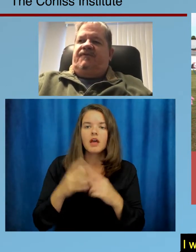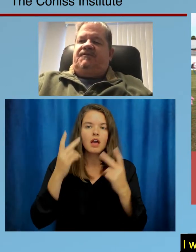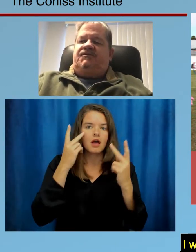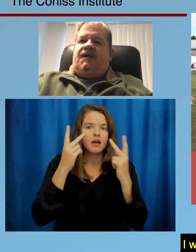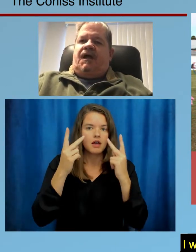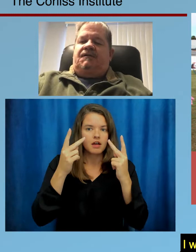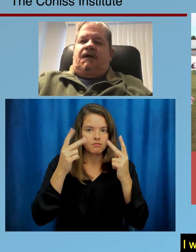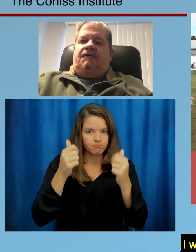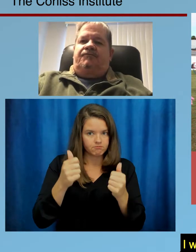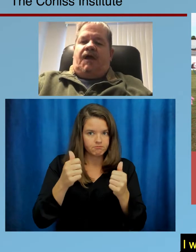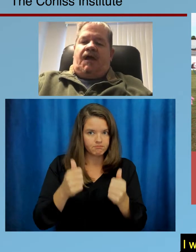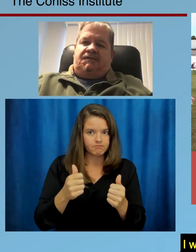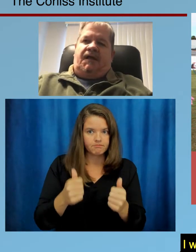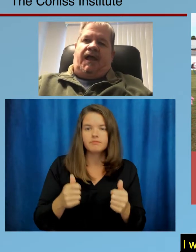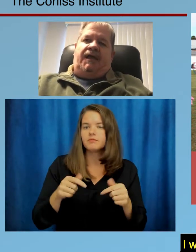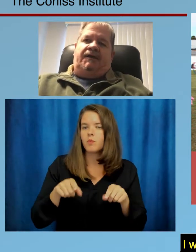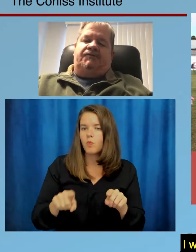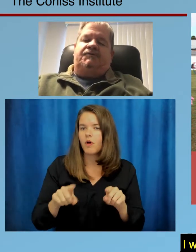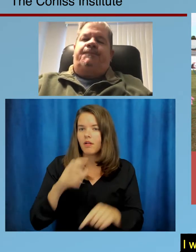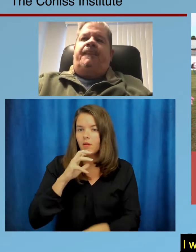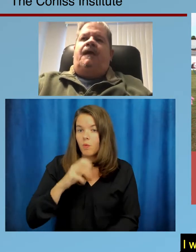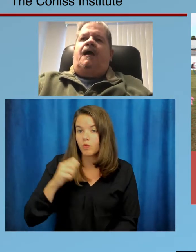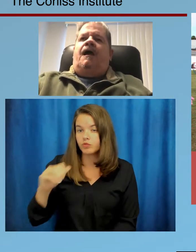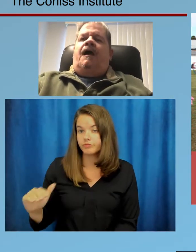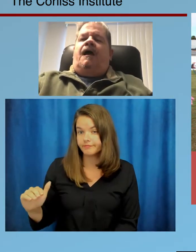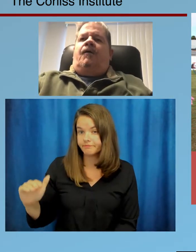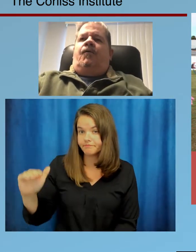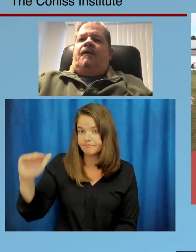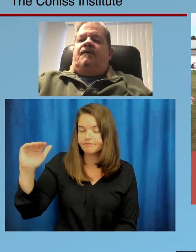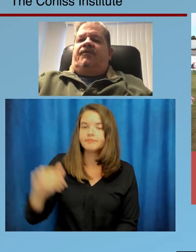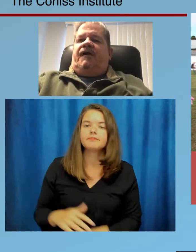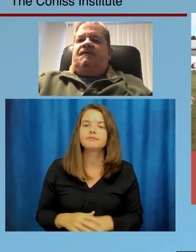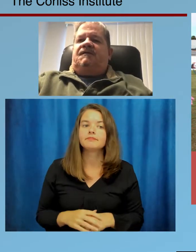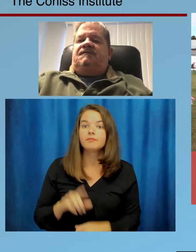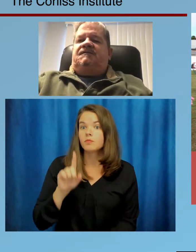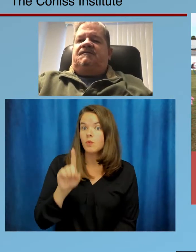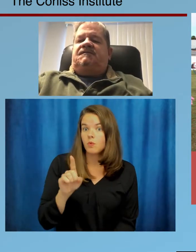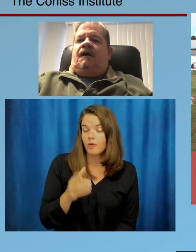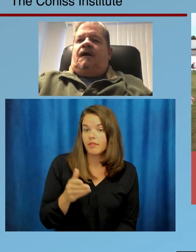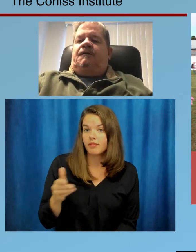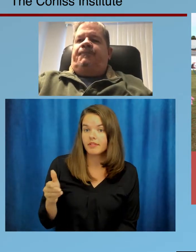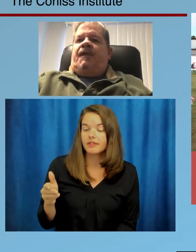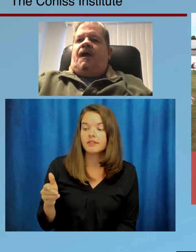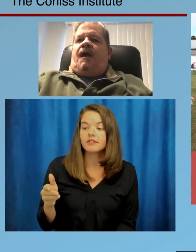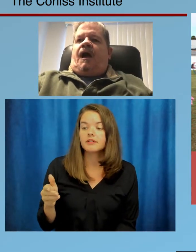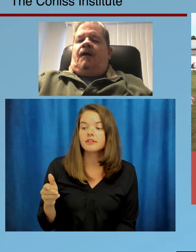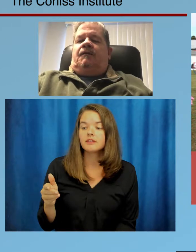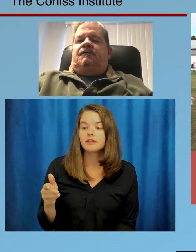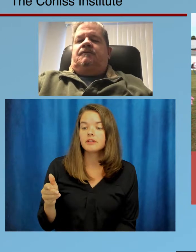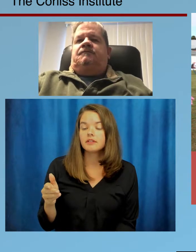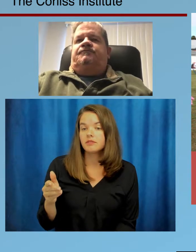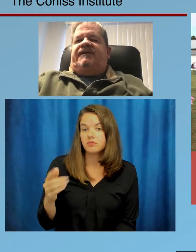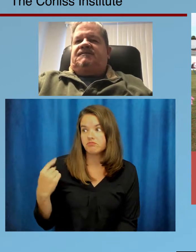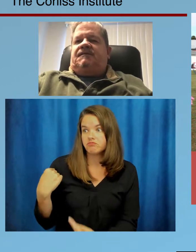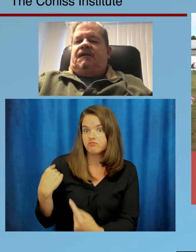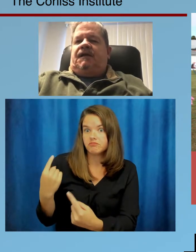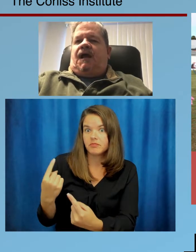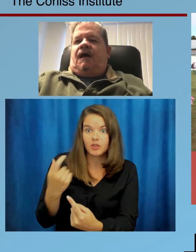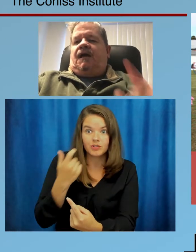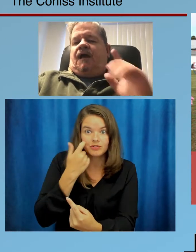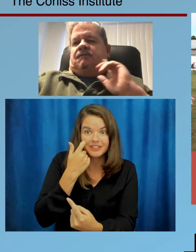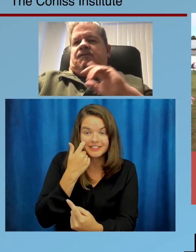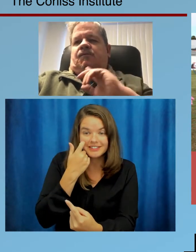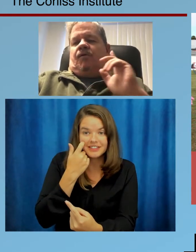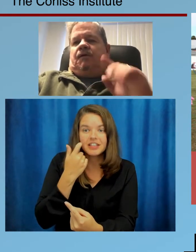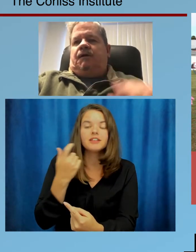losing my vision as I aged. One of the things is until recently,